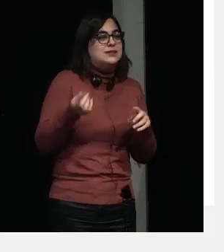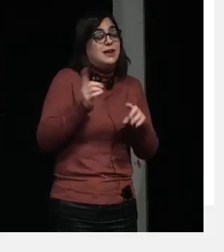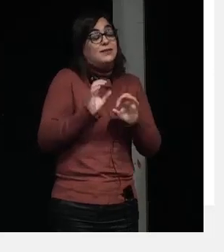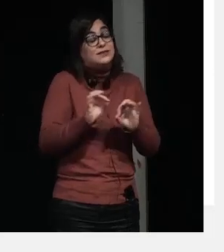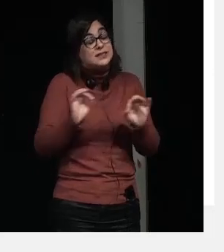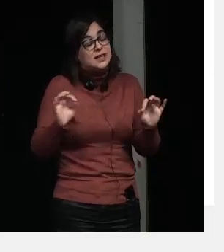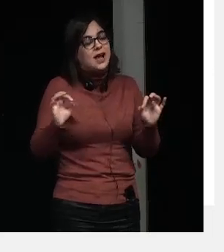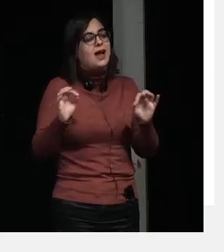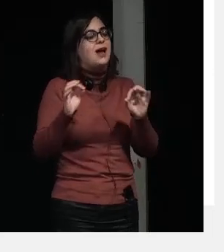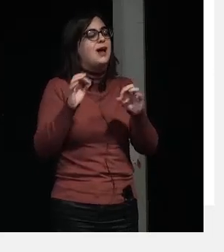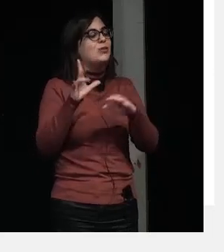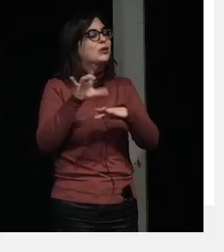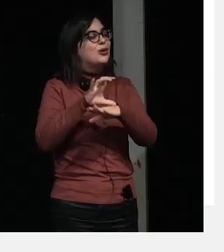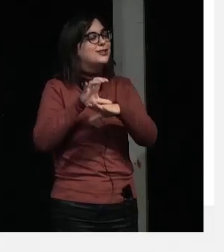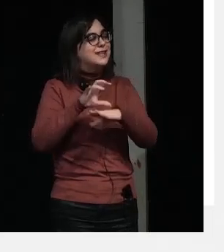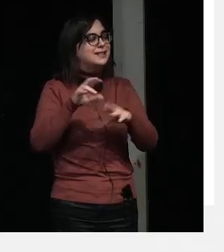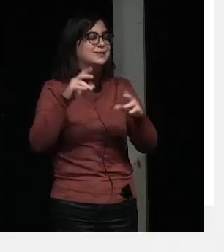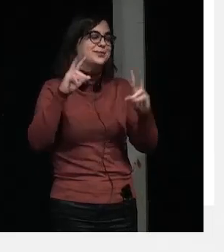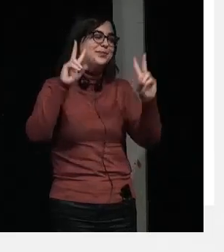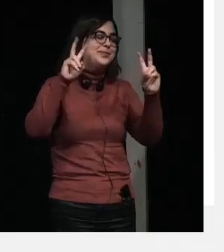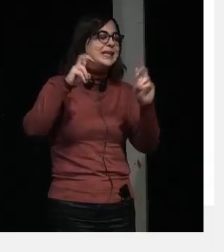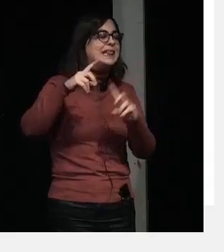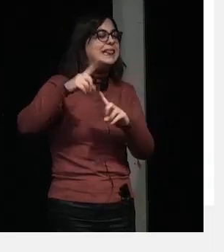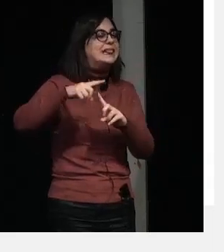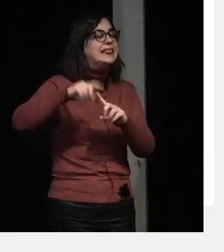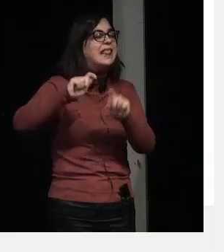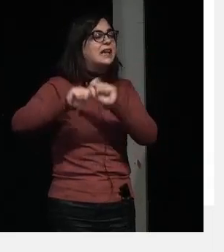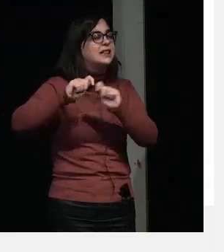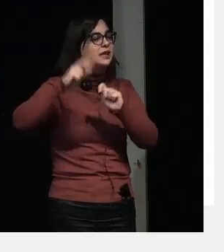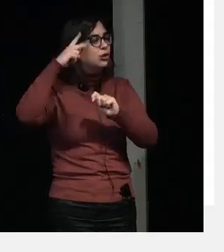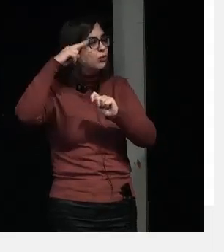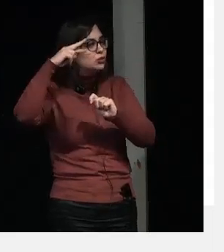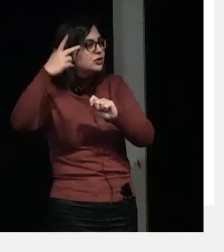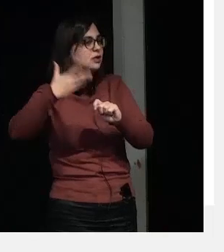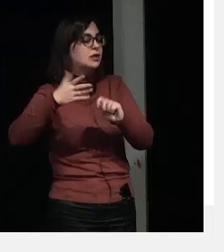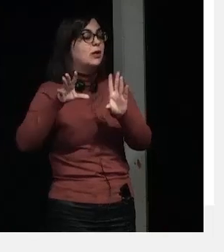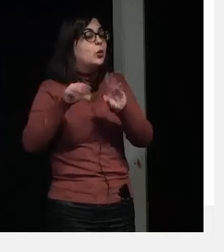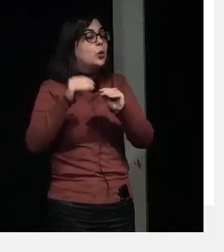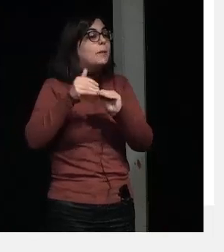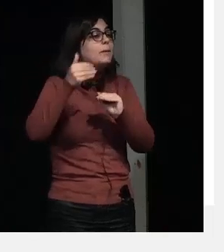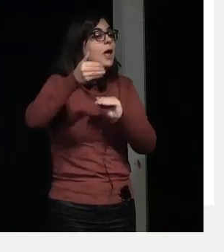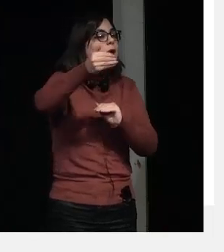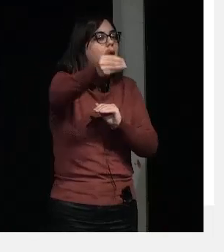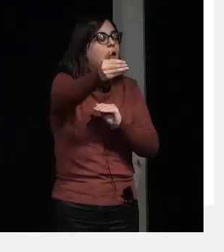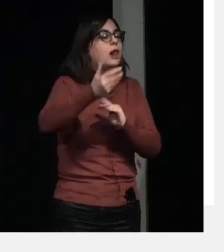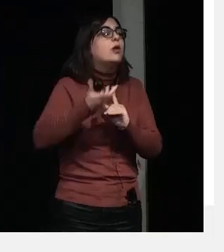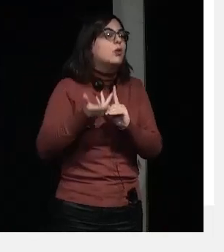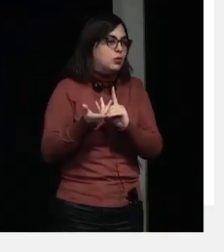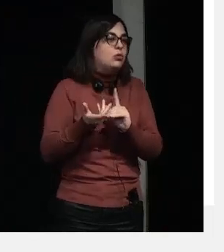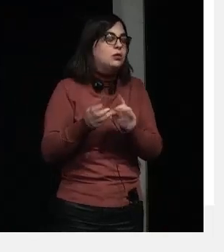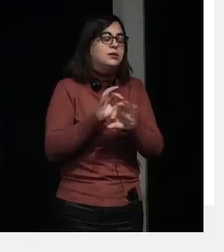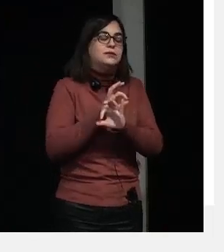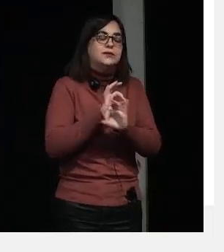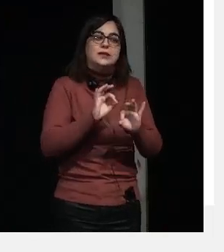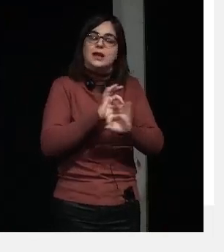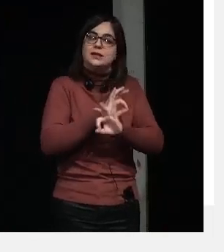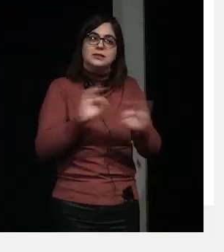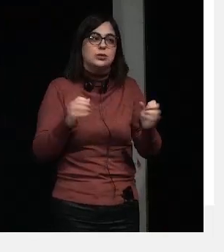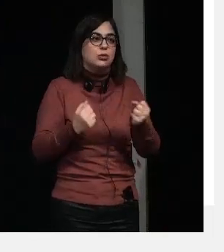intelligence that we can hope in the near future to be able to capitalize on.